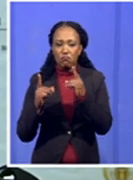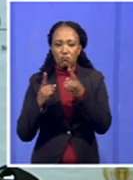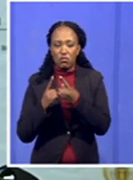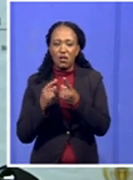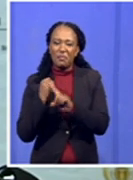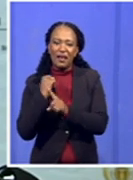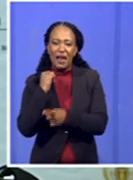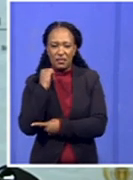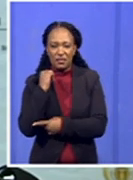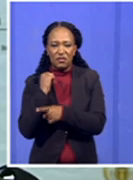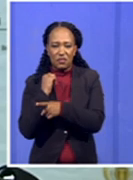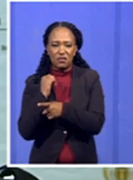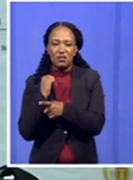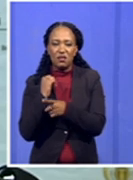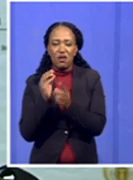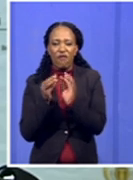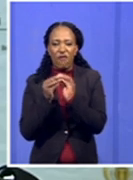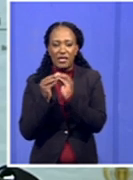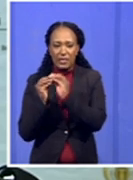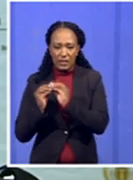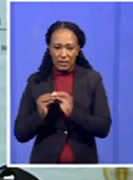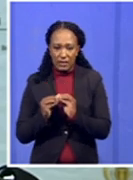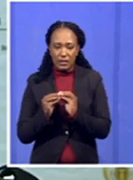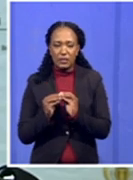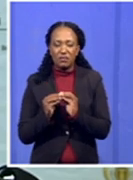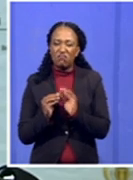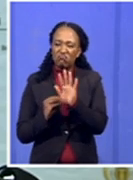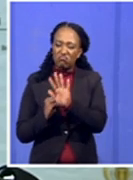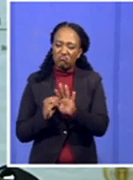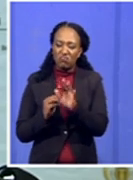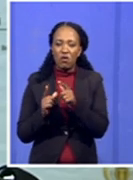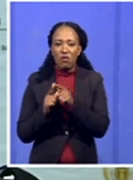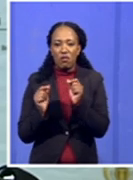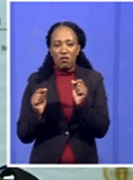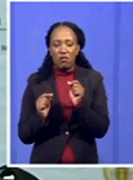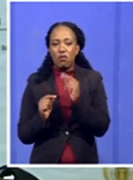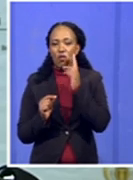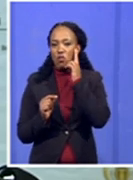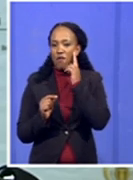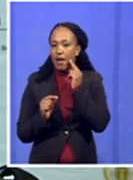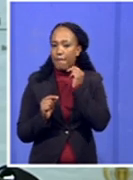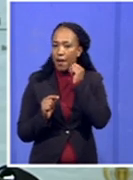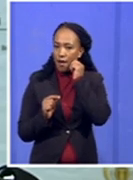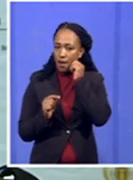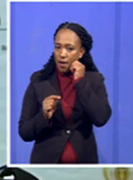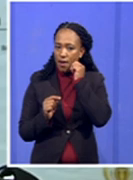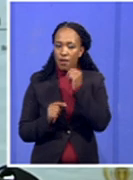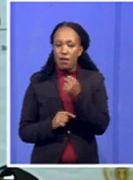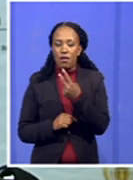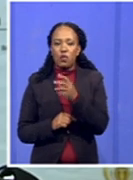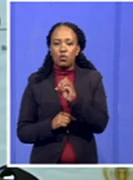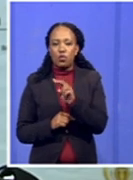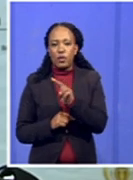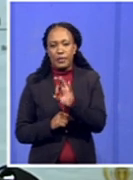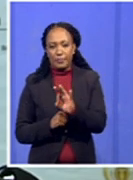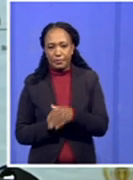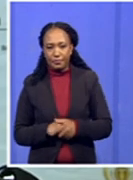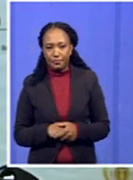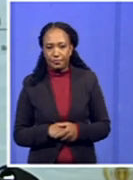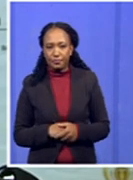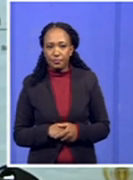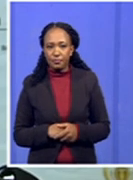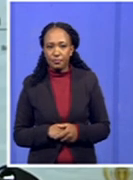last ones which will be completed in November of 2023. So